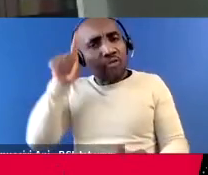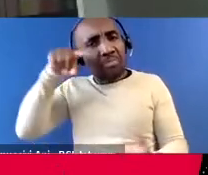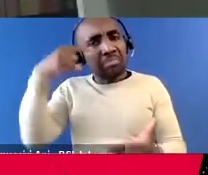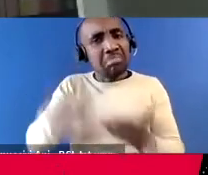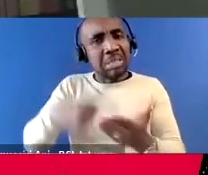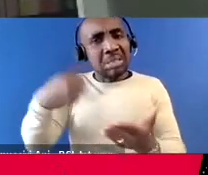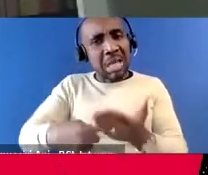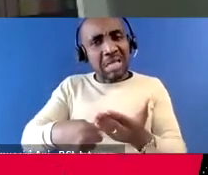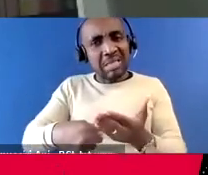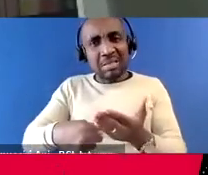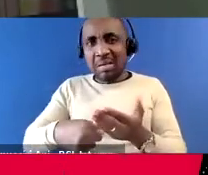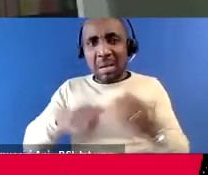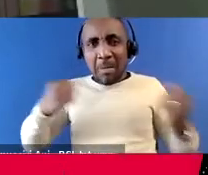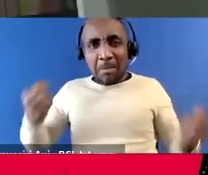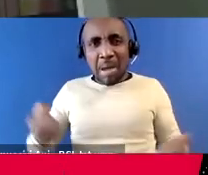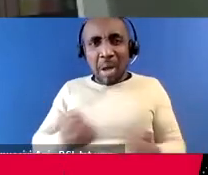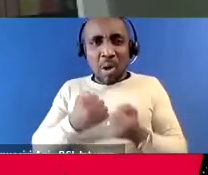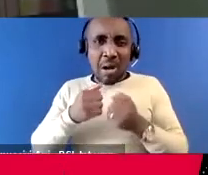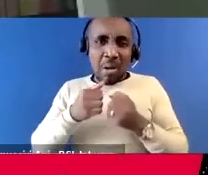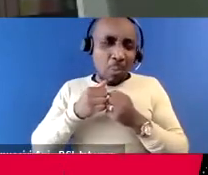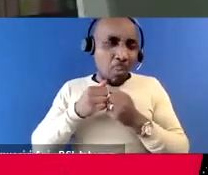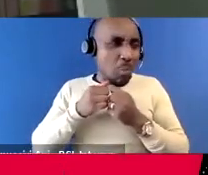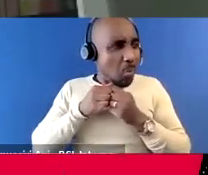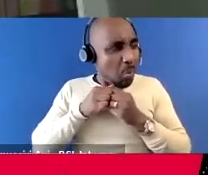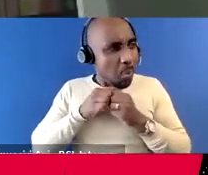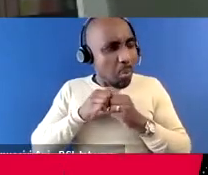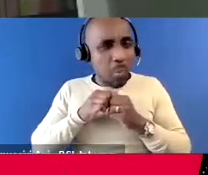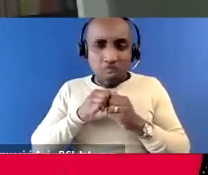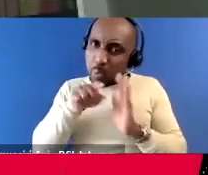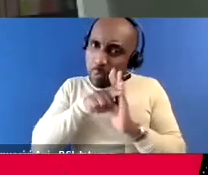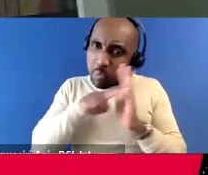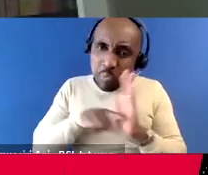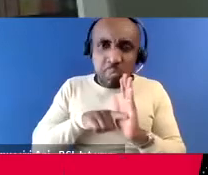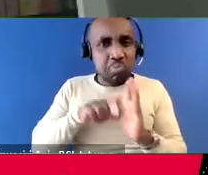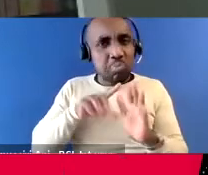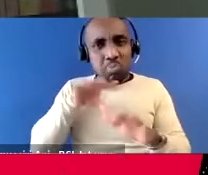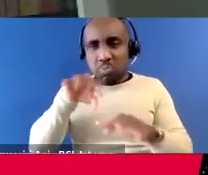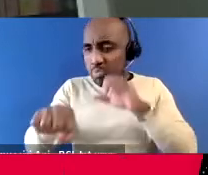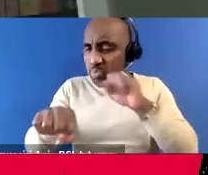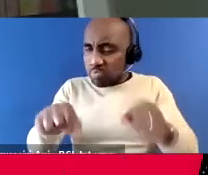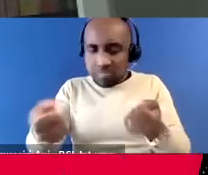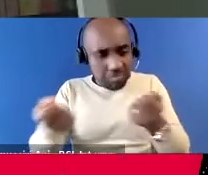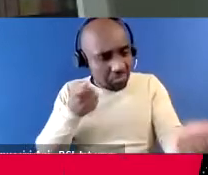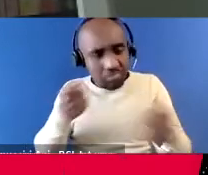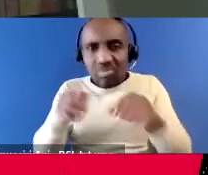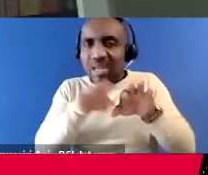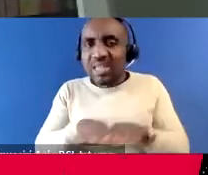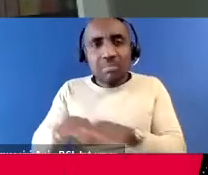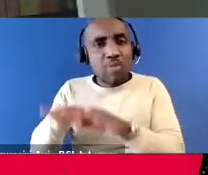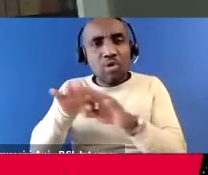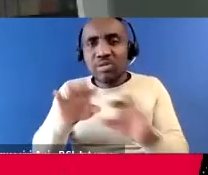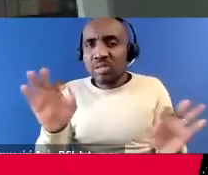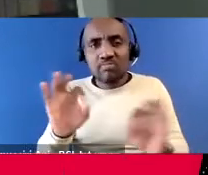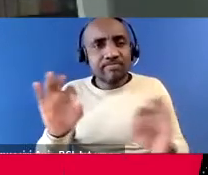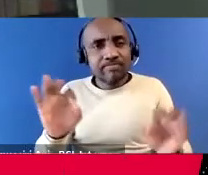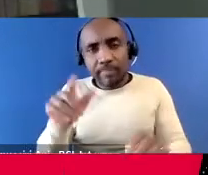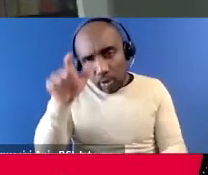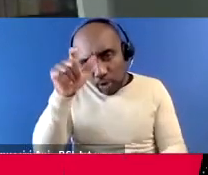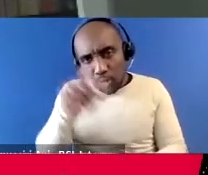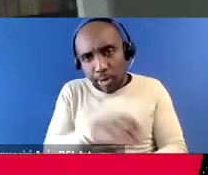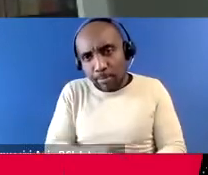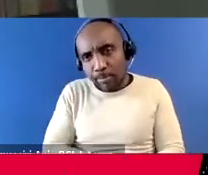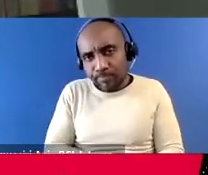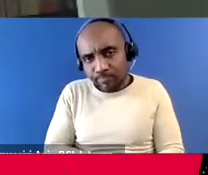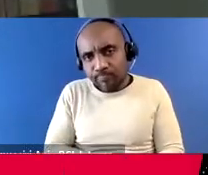really sweeping powers that have harmed the very fabric of democracy in Turkey. And it's